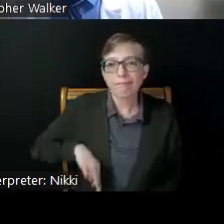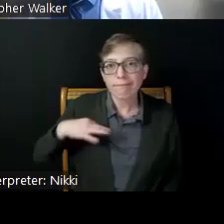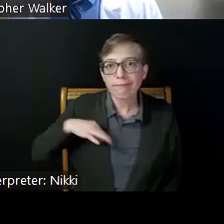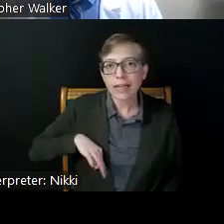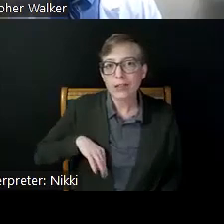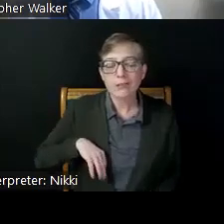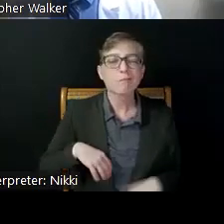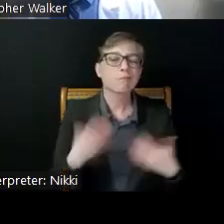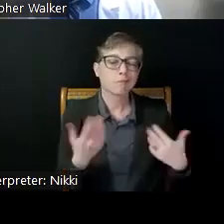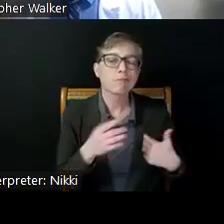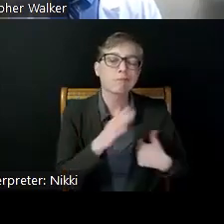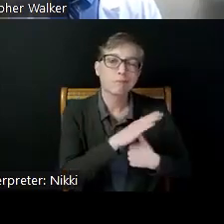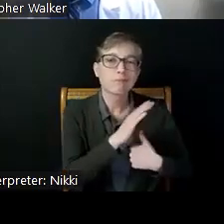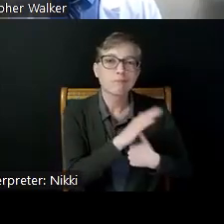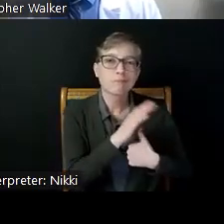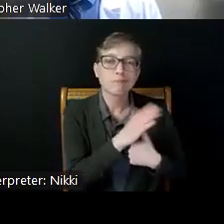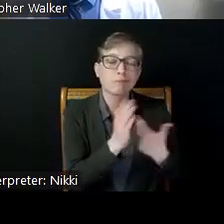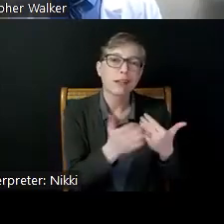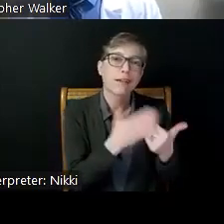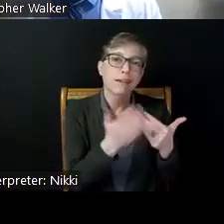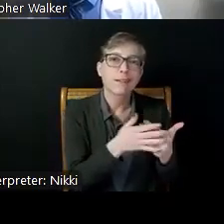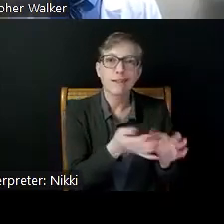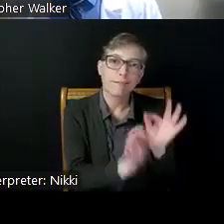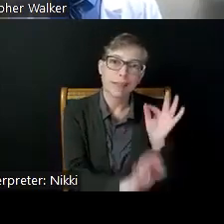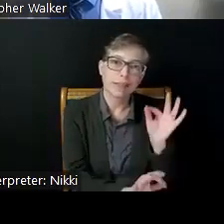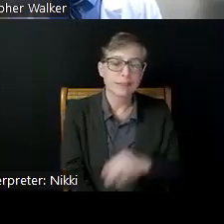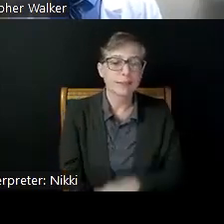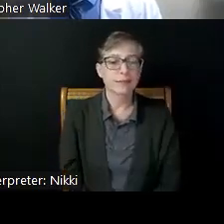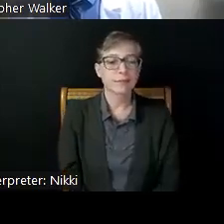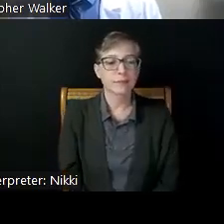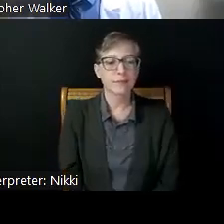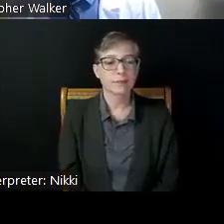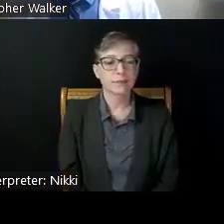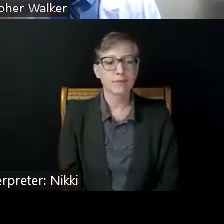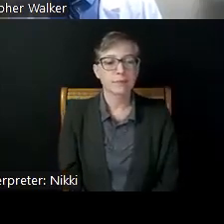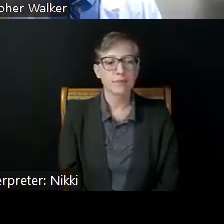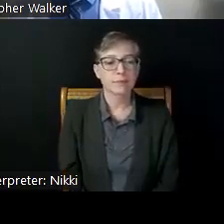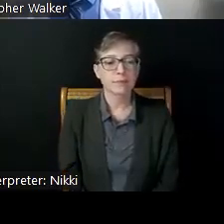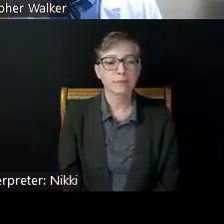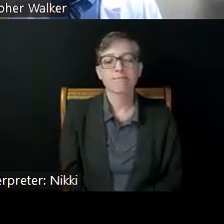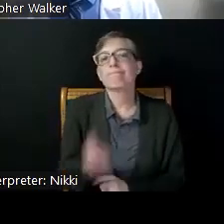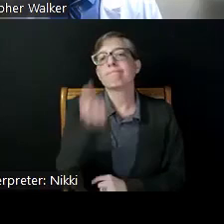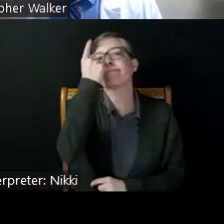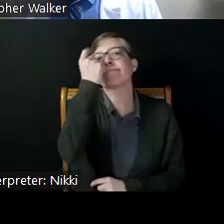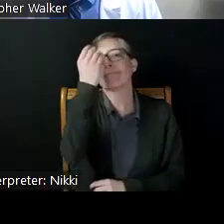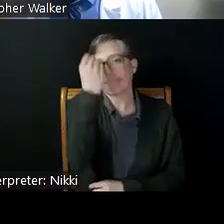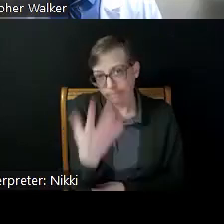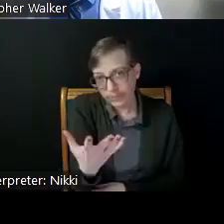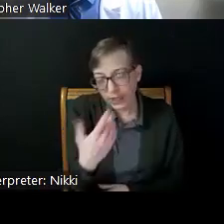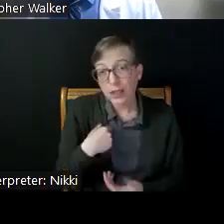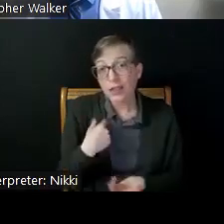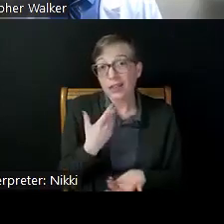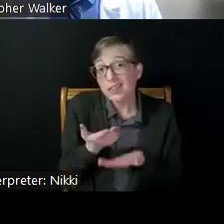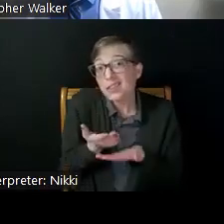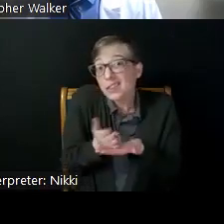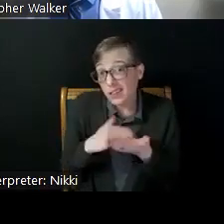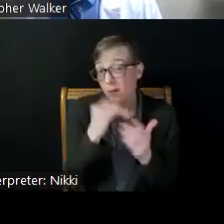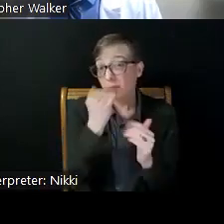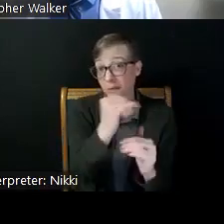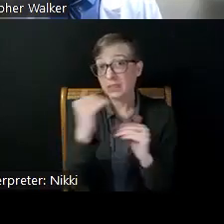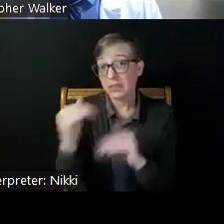convenience. We should know that there are some limits to the test. And the big limitation is that